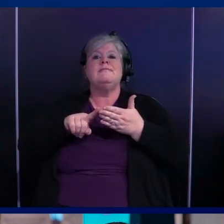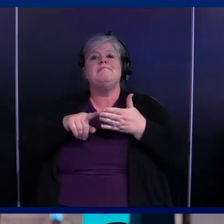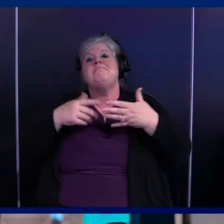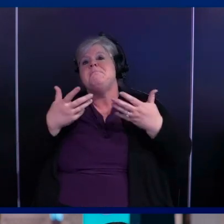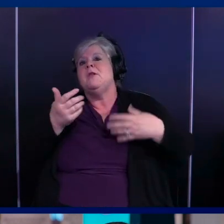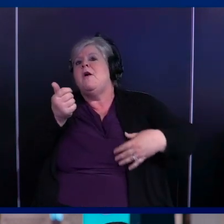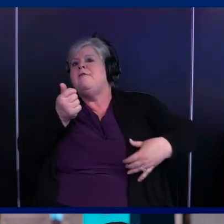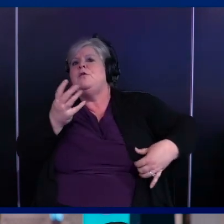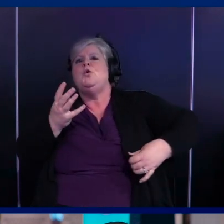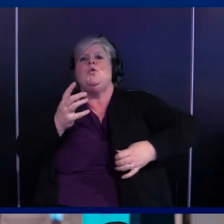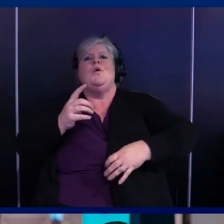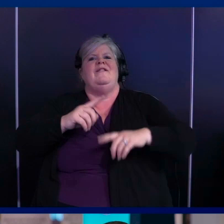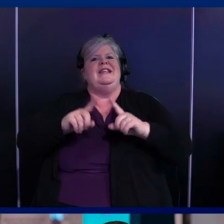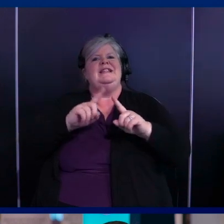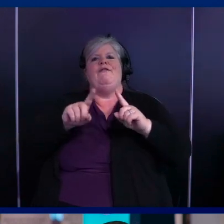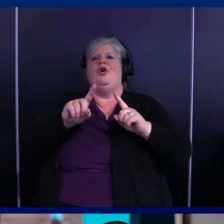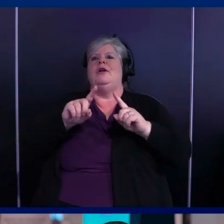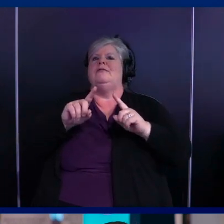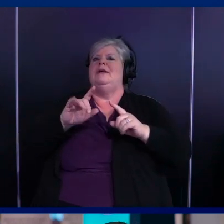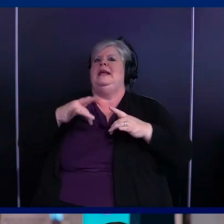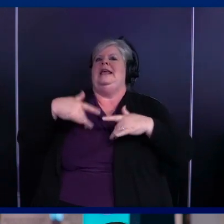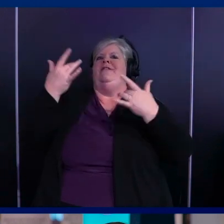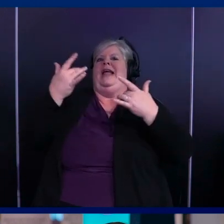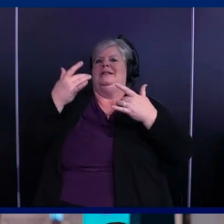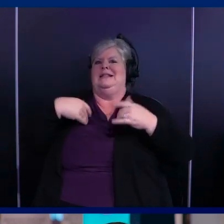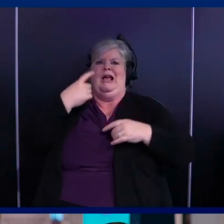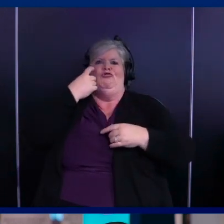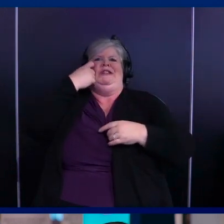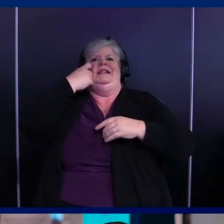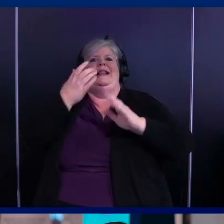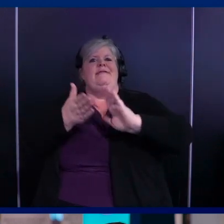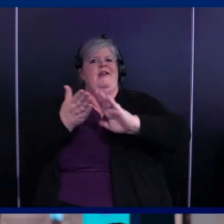a few of the events that I've run recently.